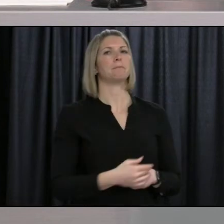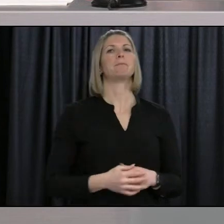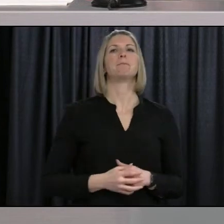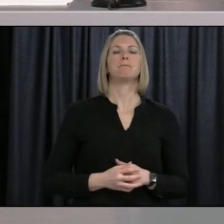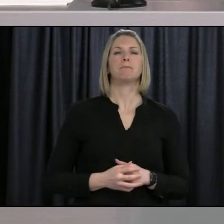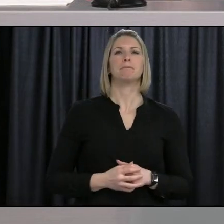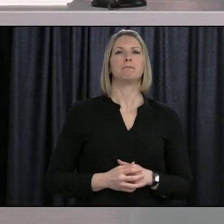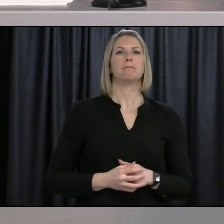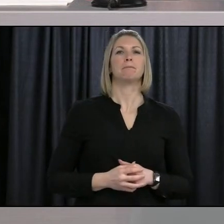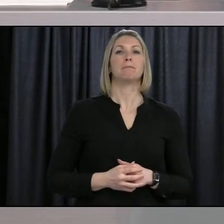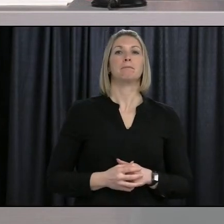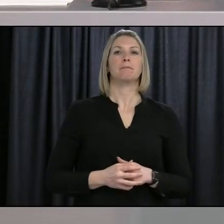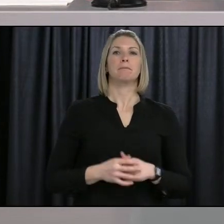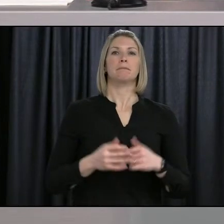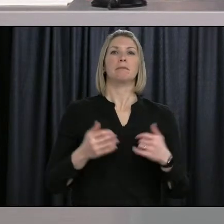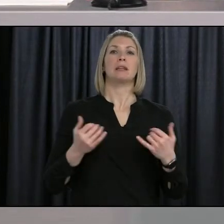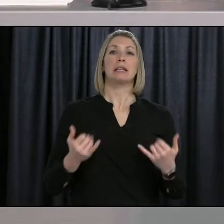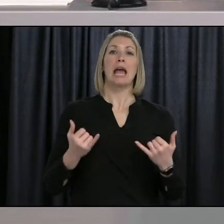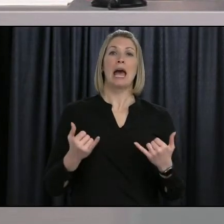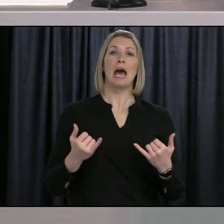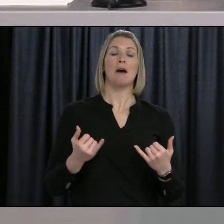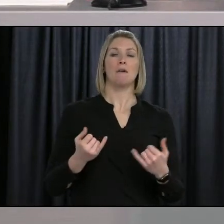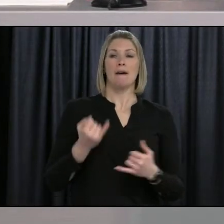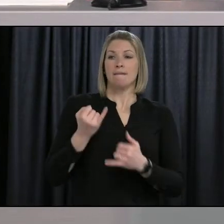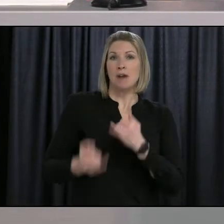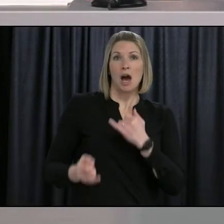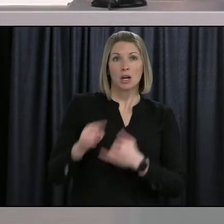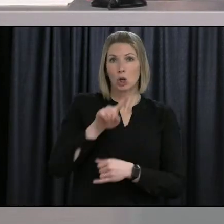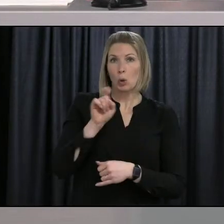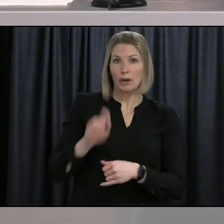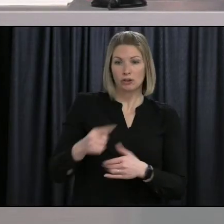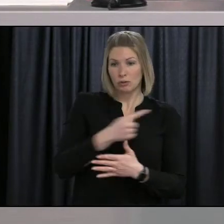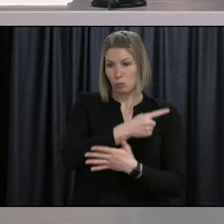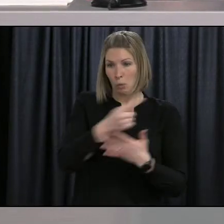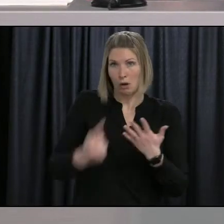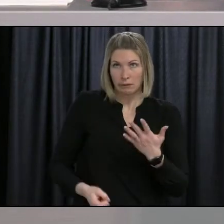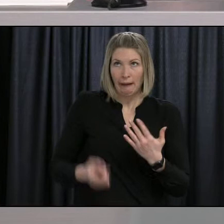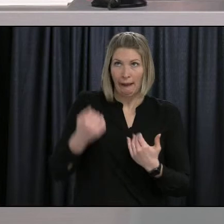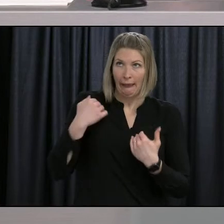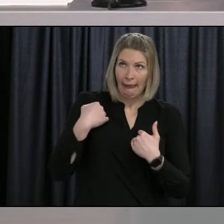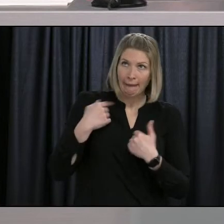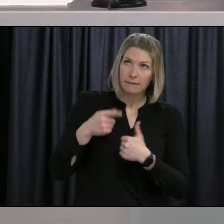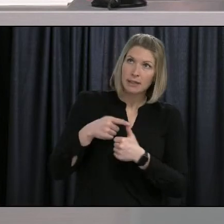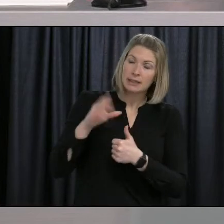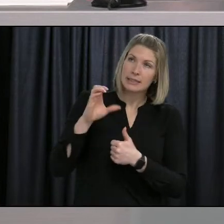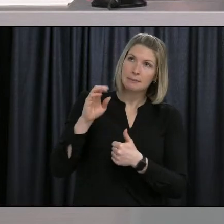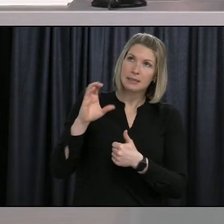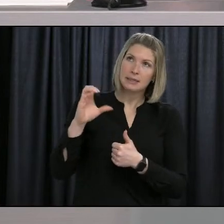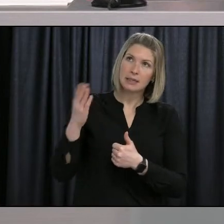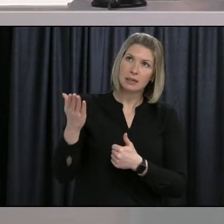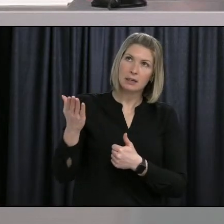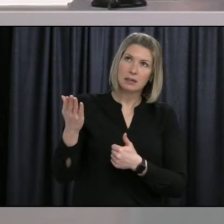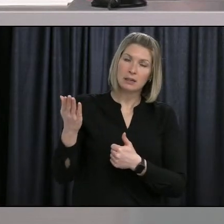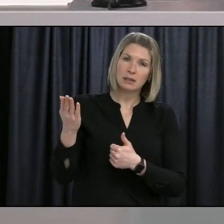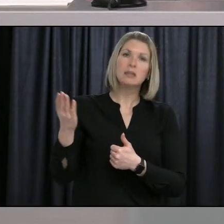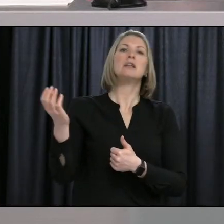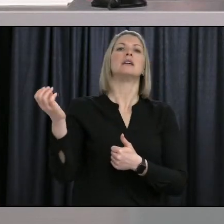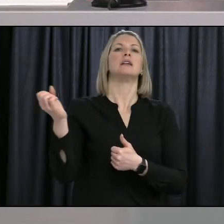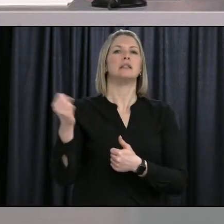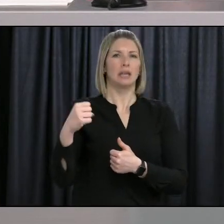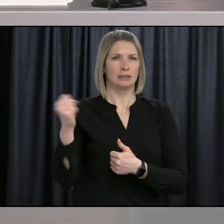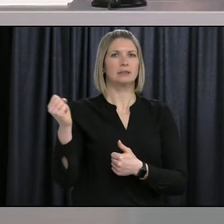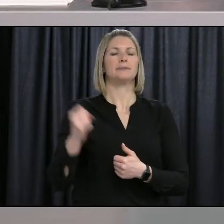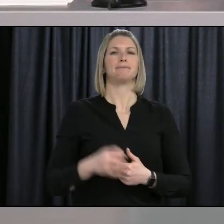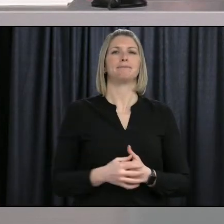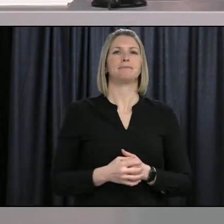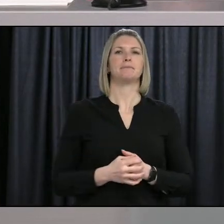I will now go back through each reporter to see if you have one final question. Peter Cowan with CBC. Do you have a final question? I do,